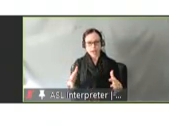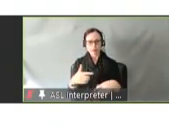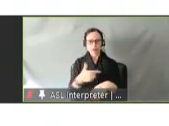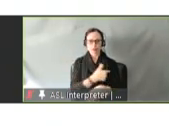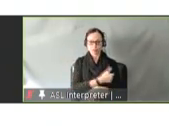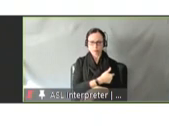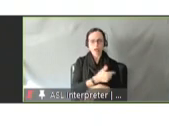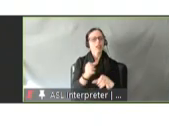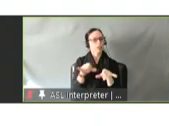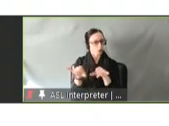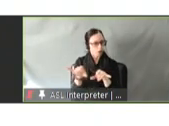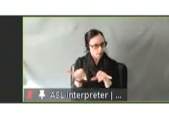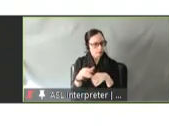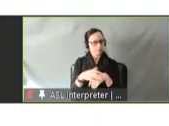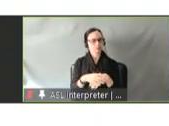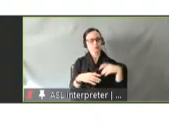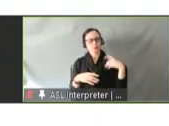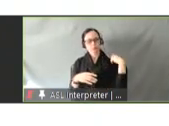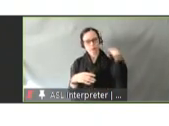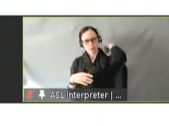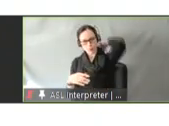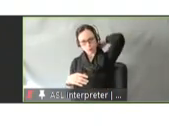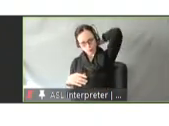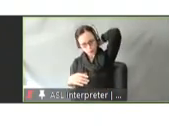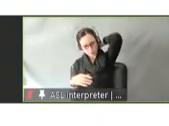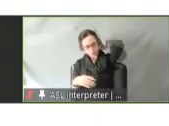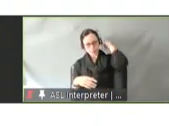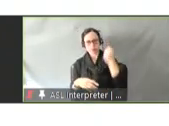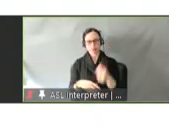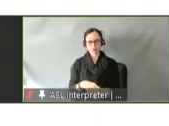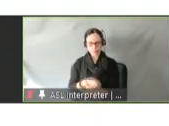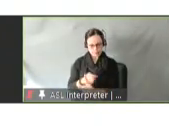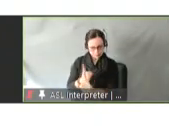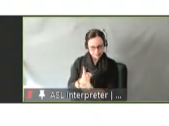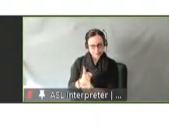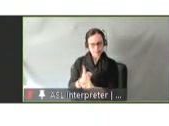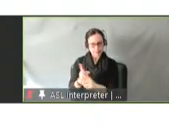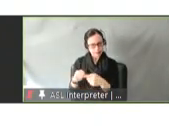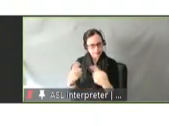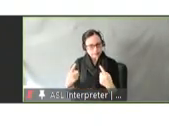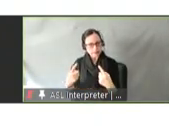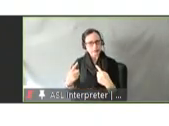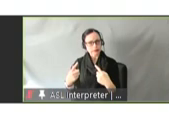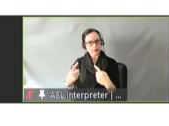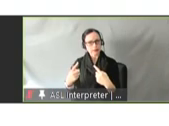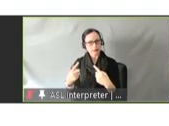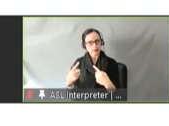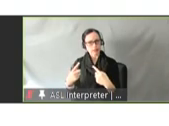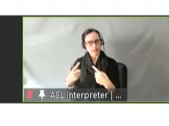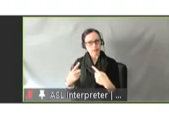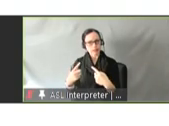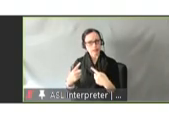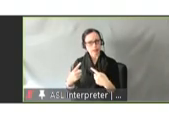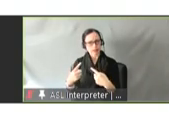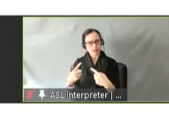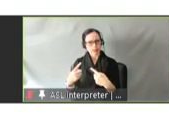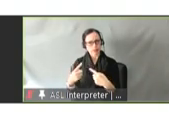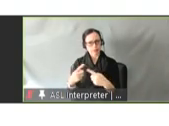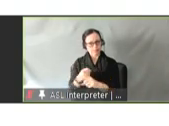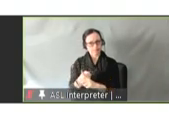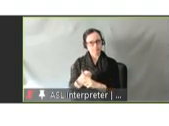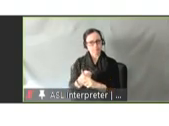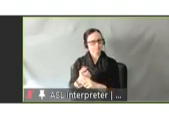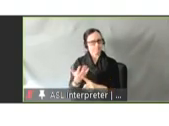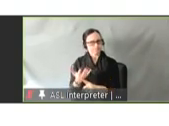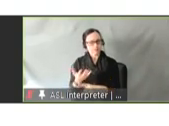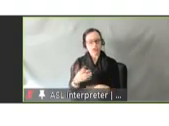vaccination. As specific adverse events such as myocarditis are highlighted, however, what we've noted is